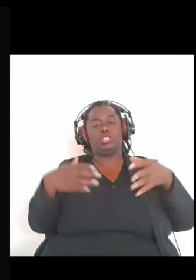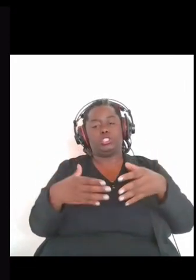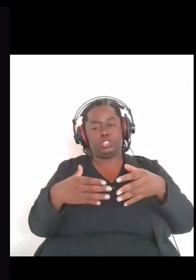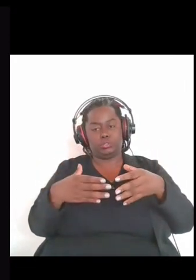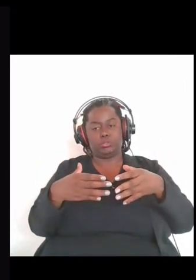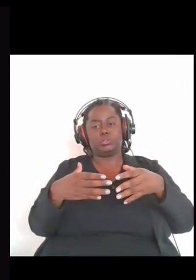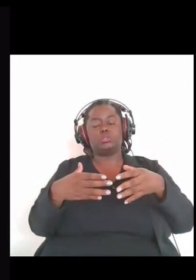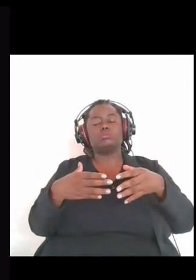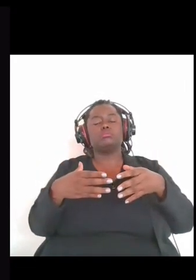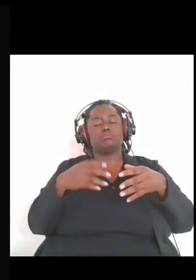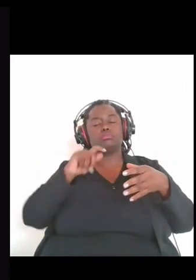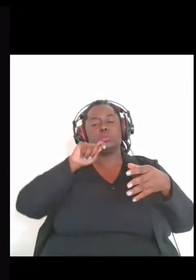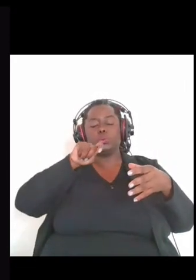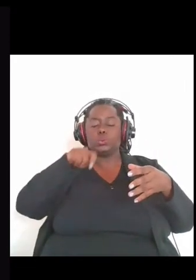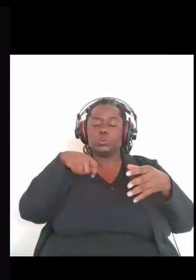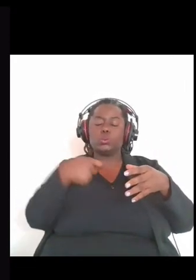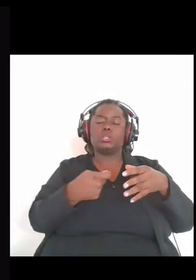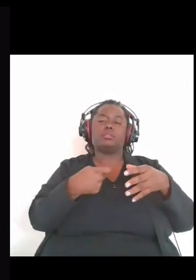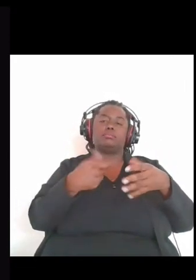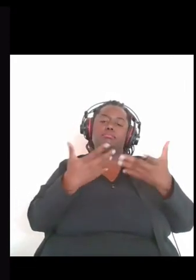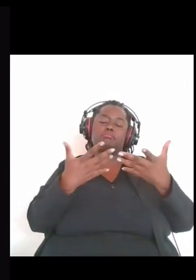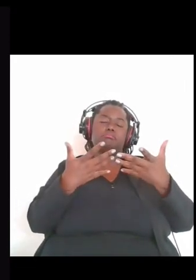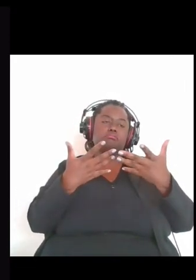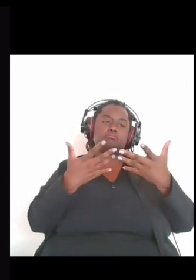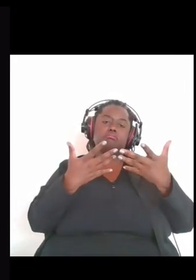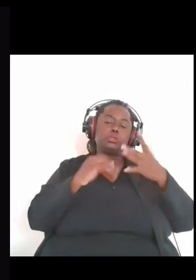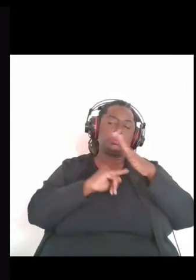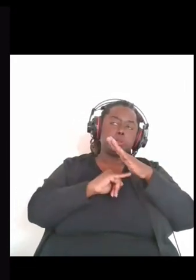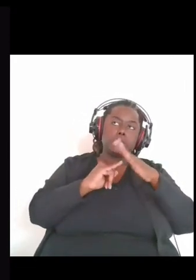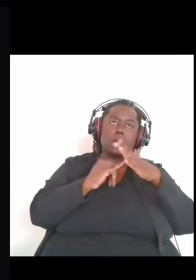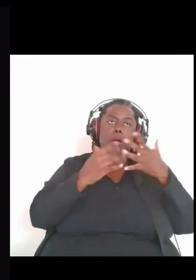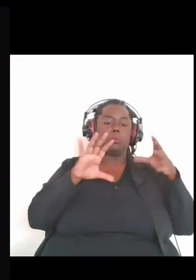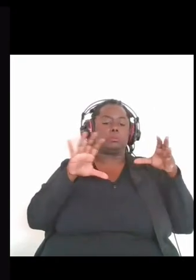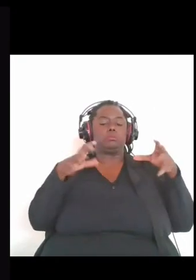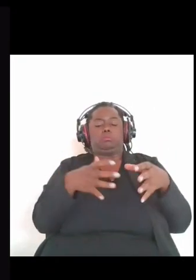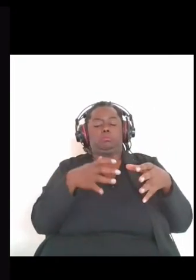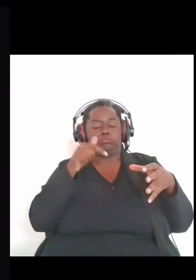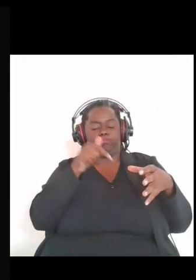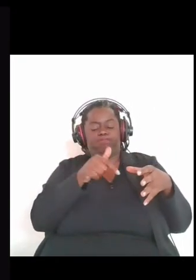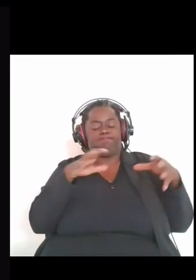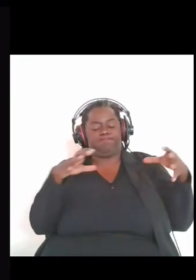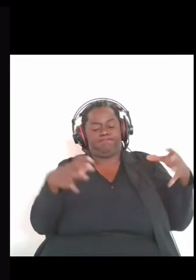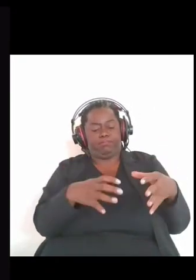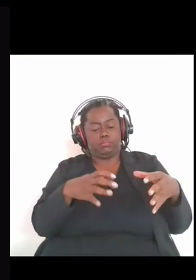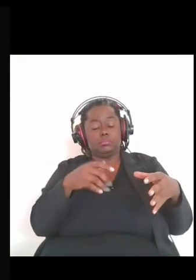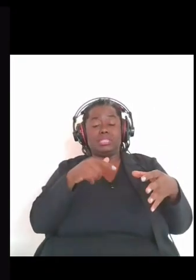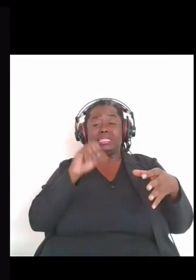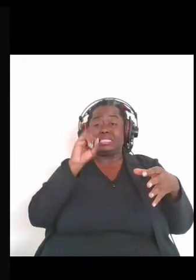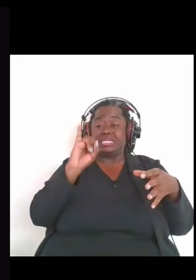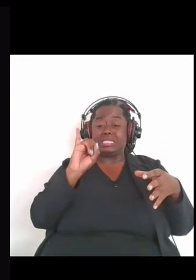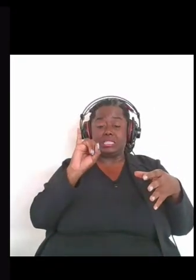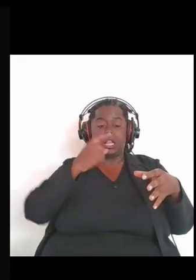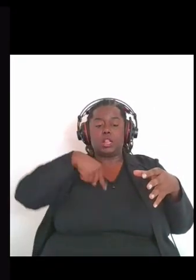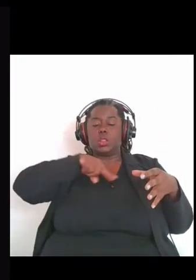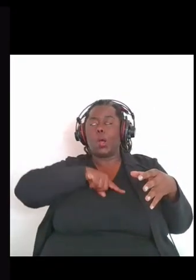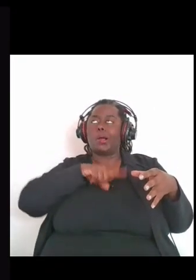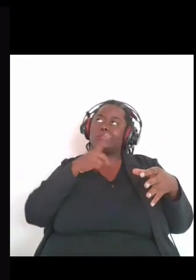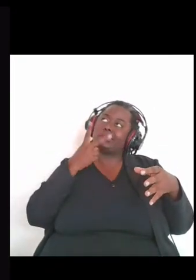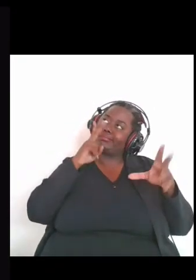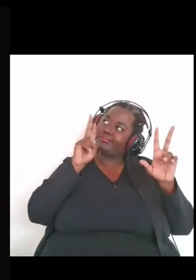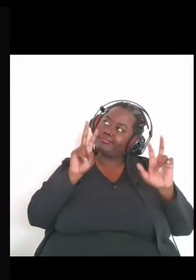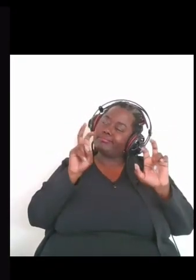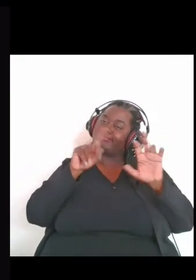we cannot exist if we don't run it as a business so when large institutions call us to come and paint